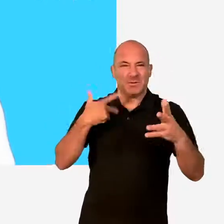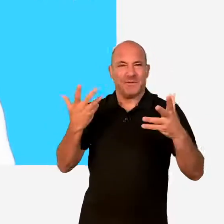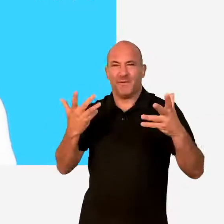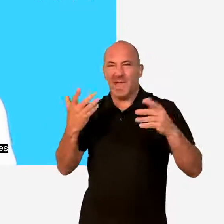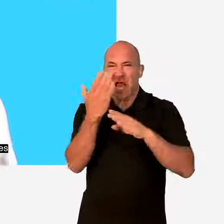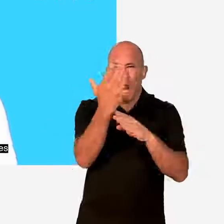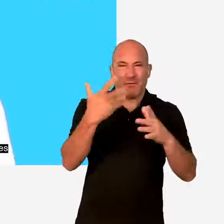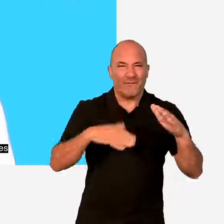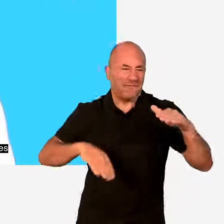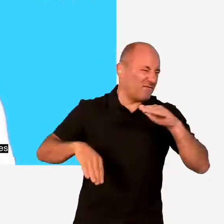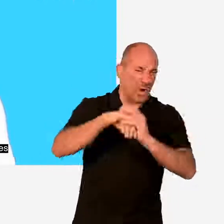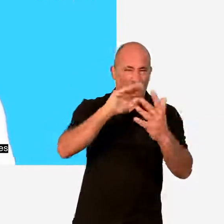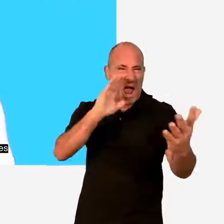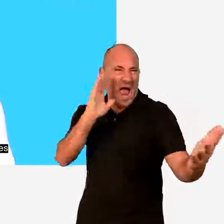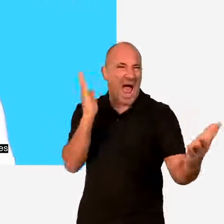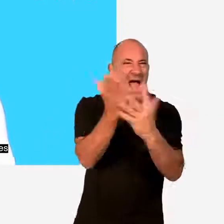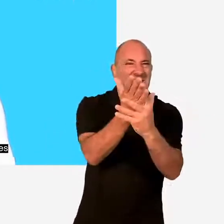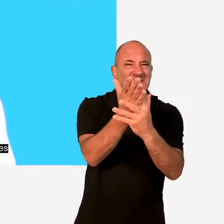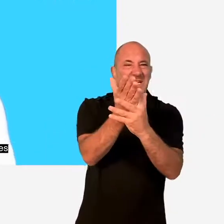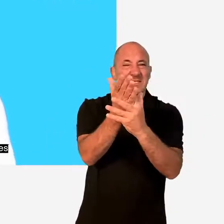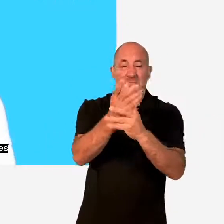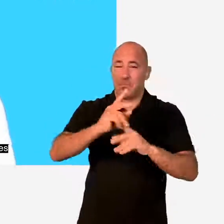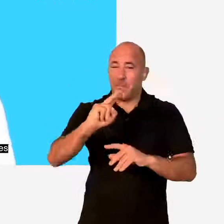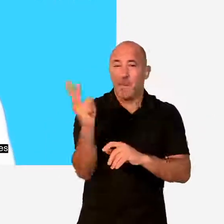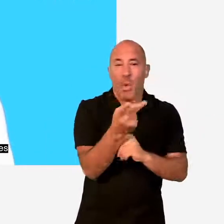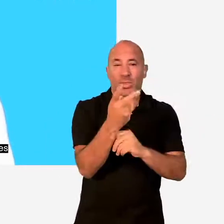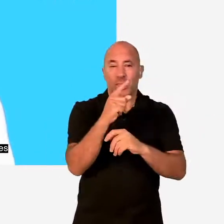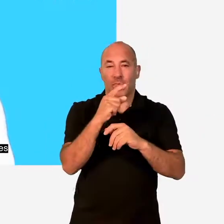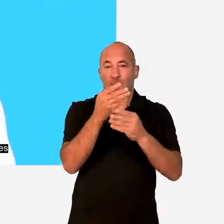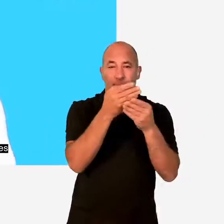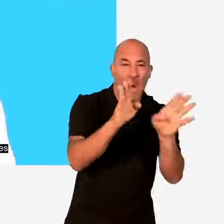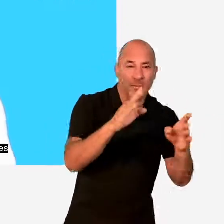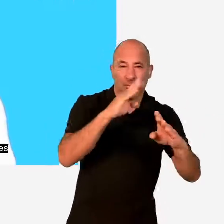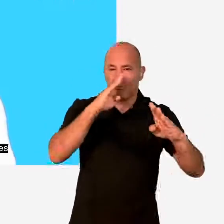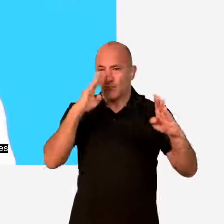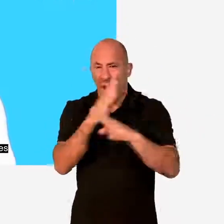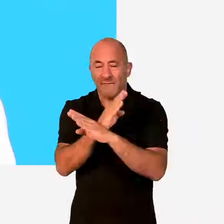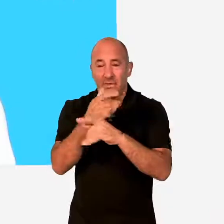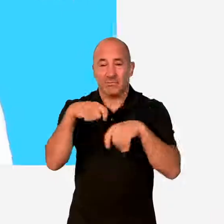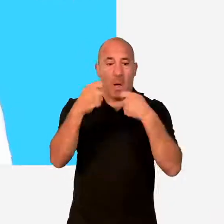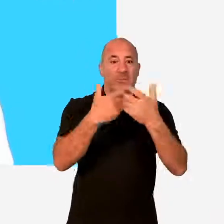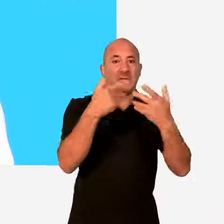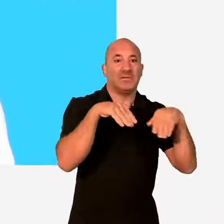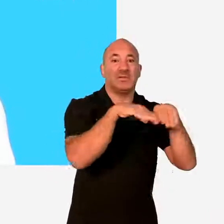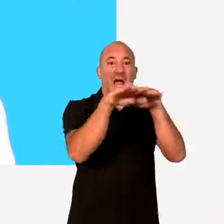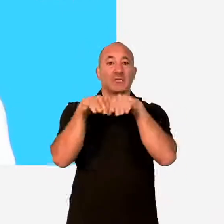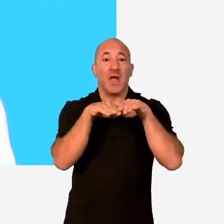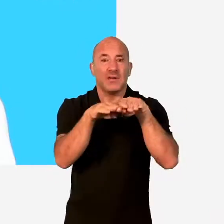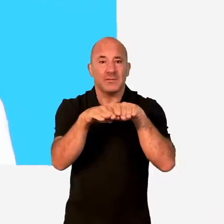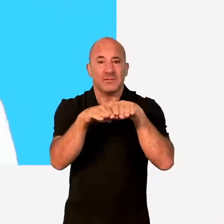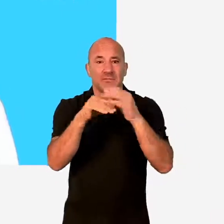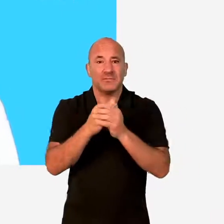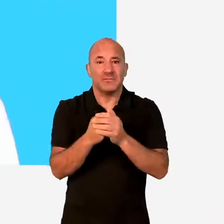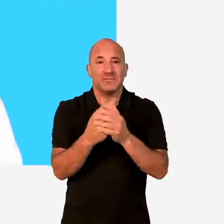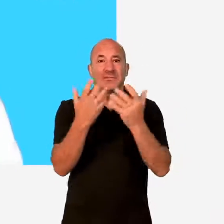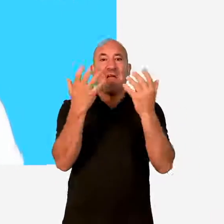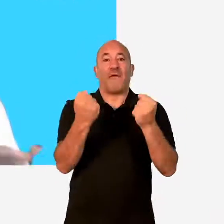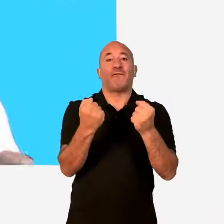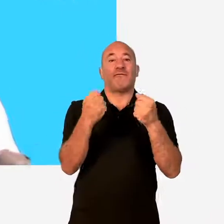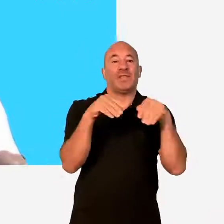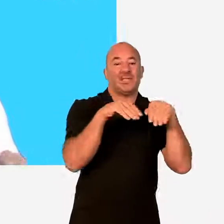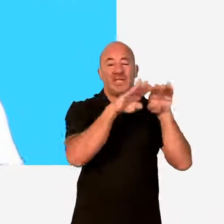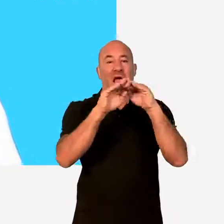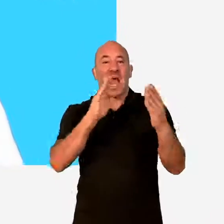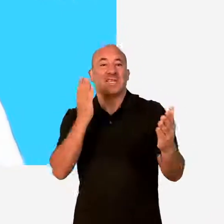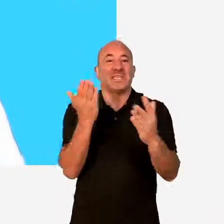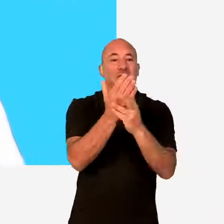that full accessibility in museums and in galleries, public and private, was